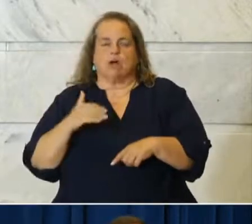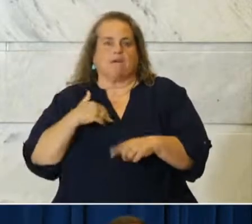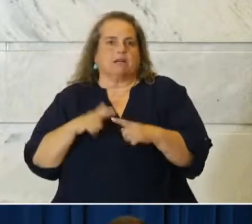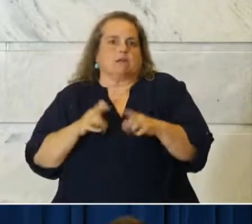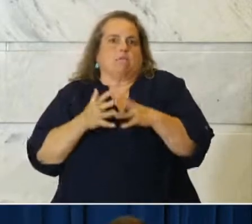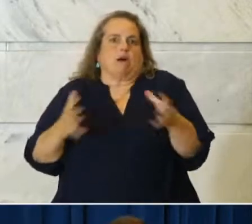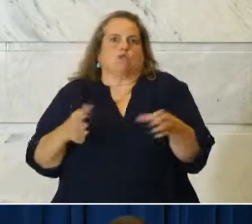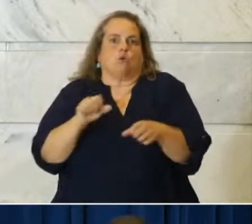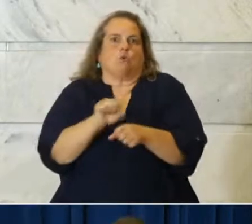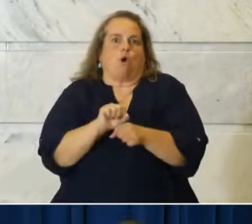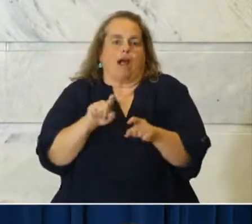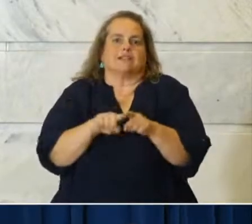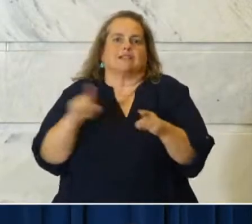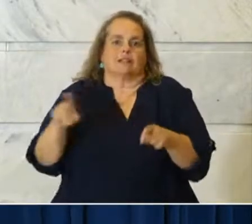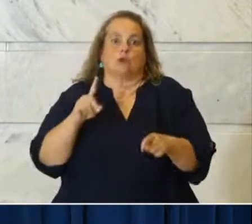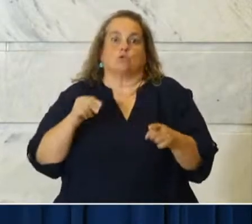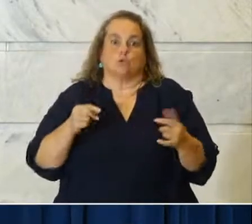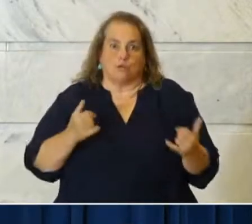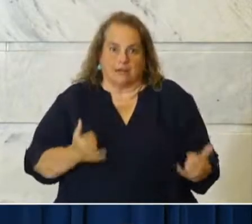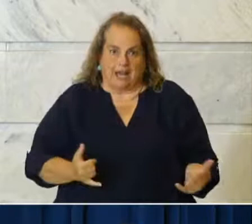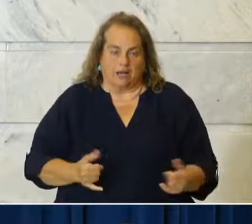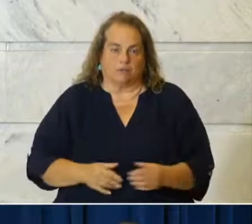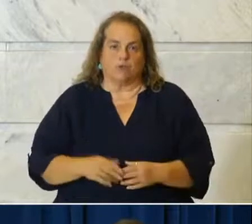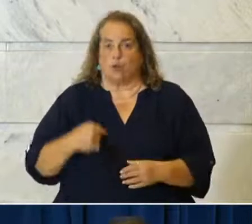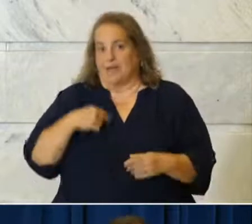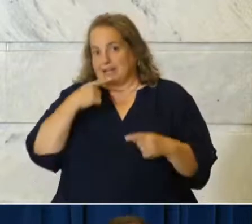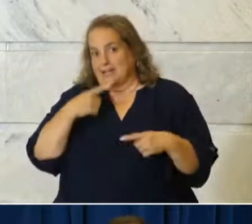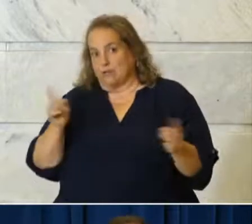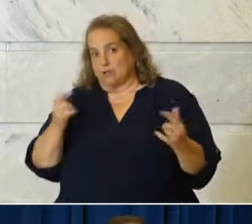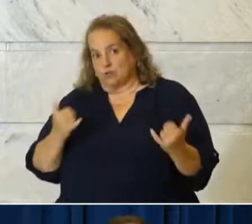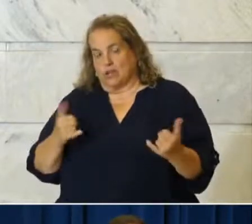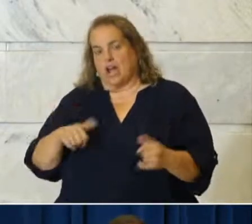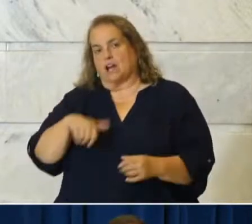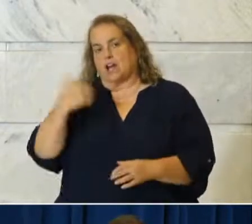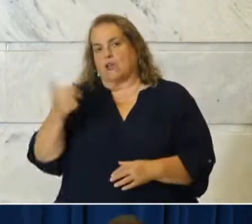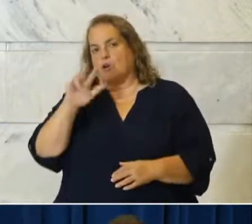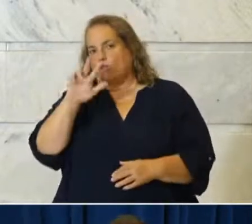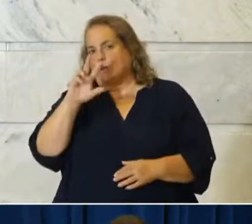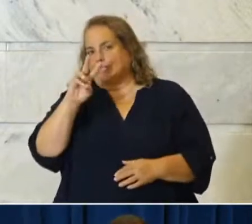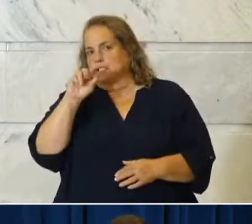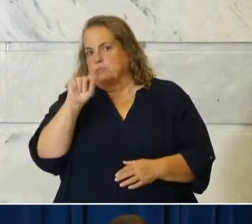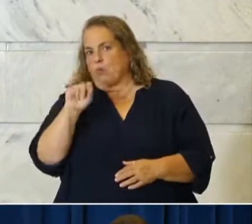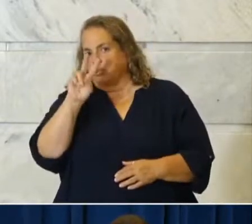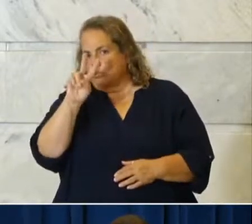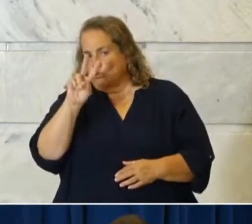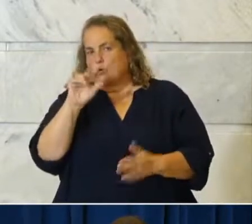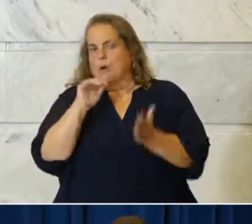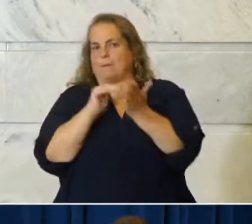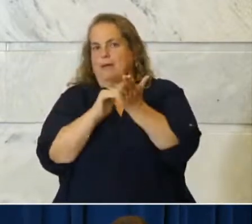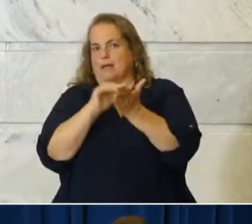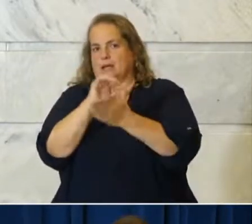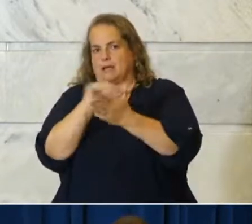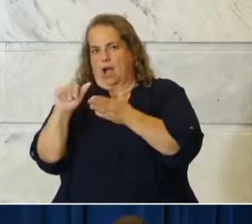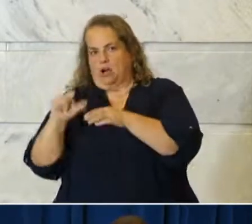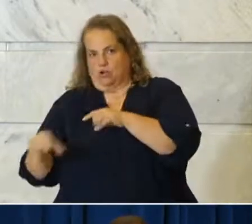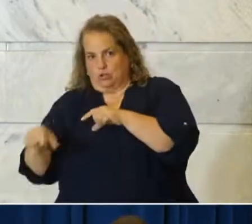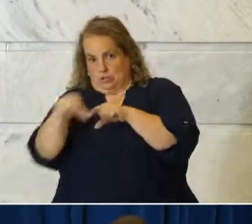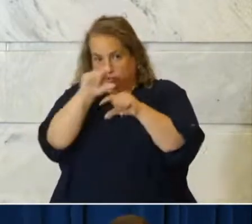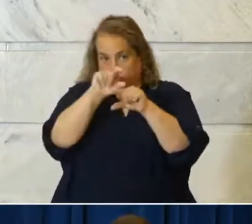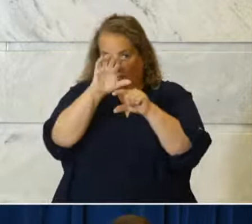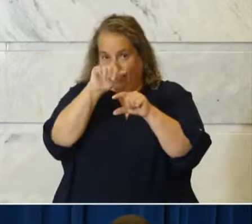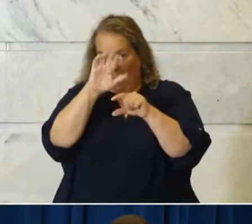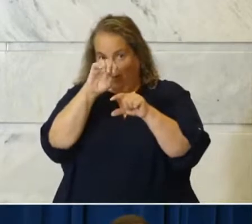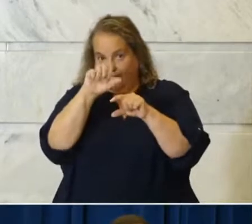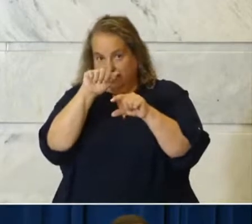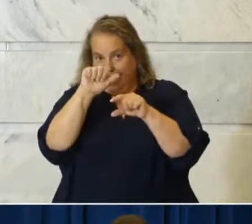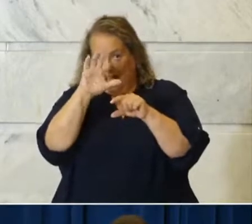they do right now. So we're announcing today another $36.2 million on top of the first